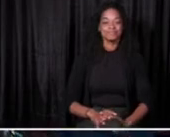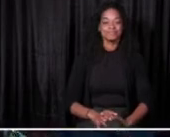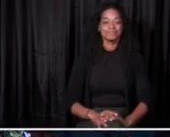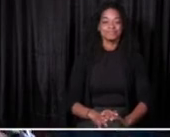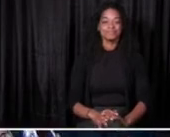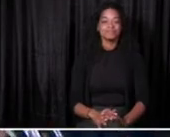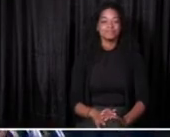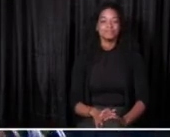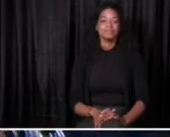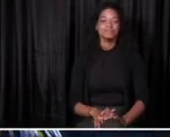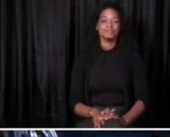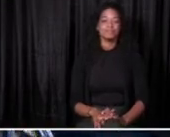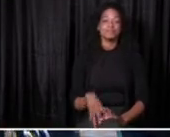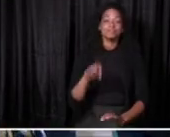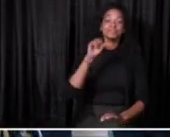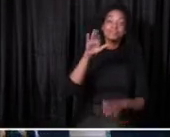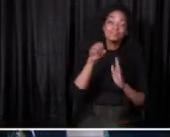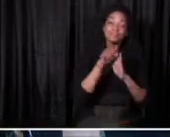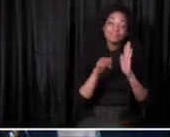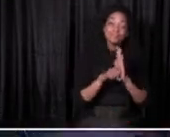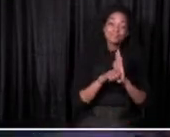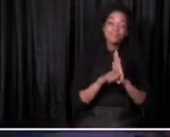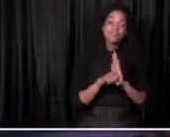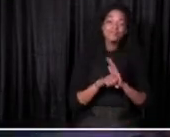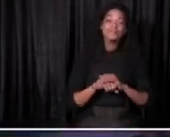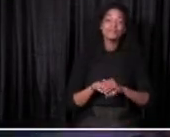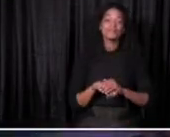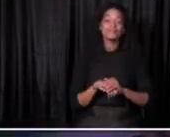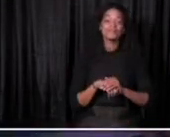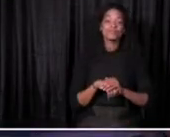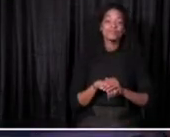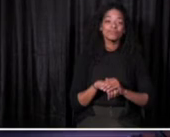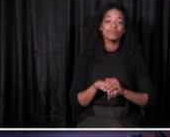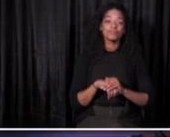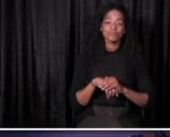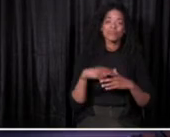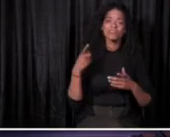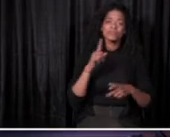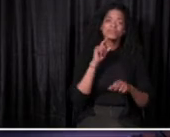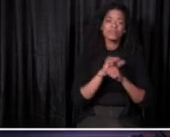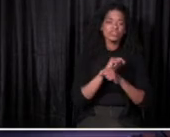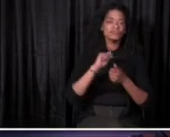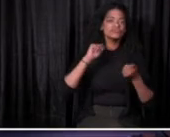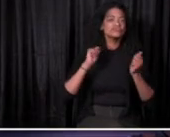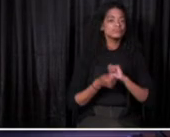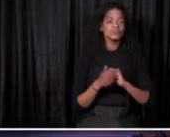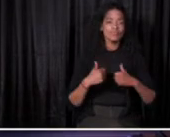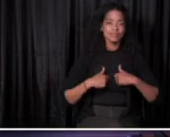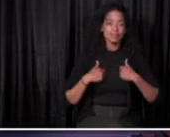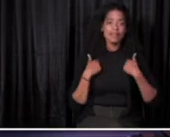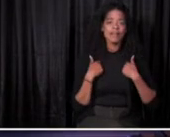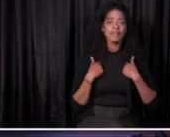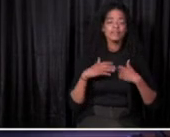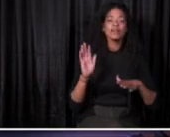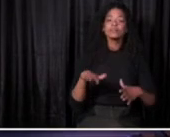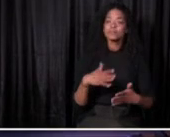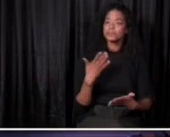Sac State truly transforms lives. Let me prove it.